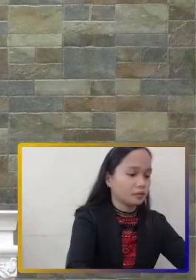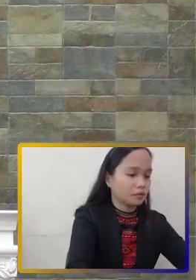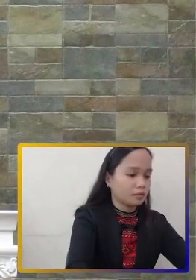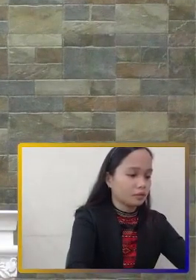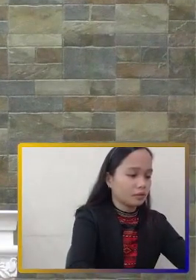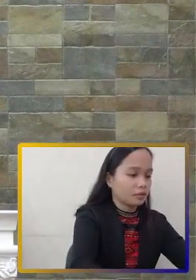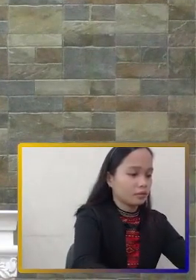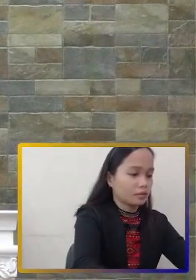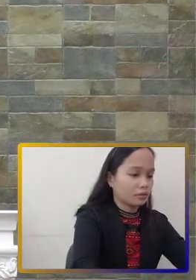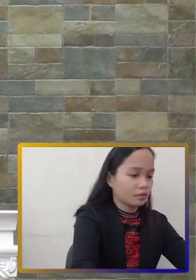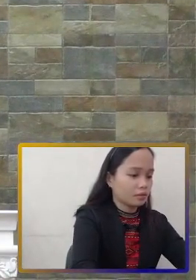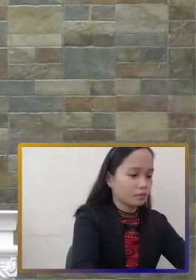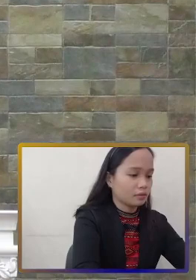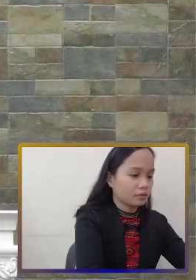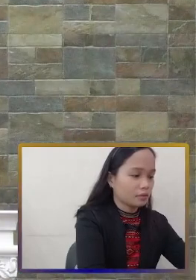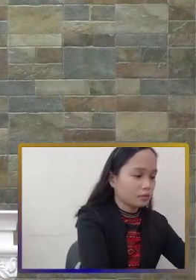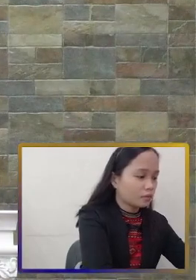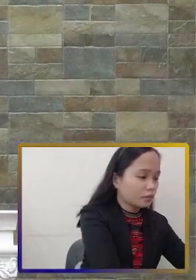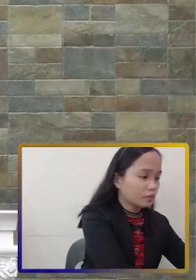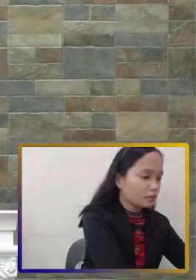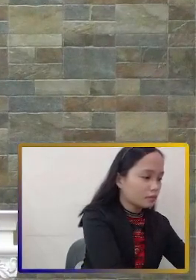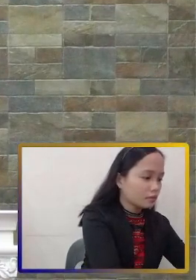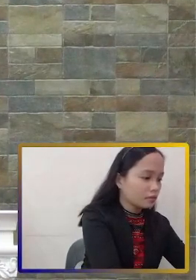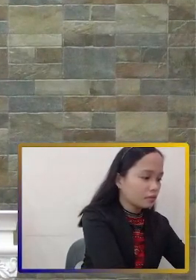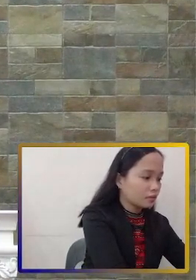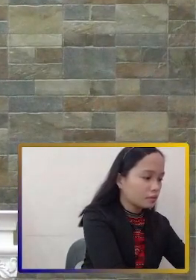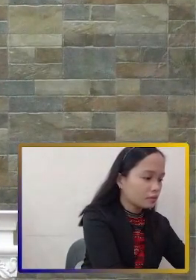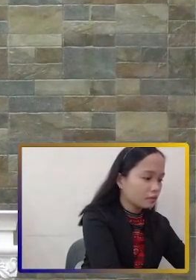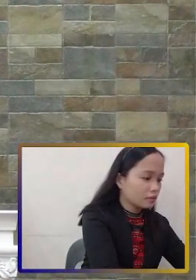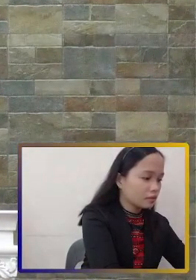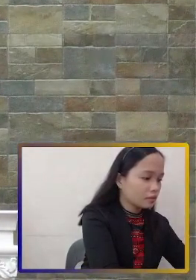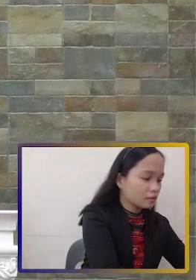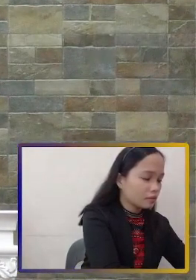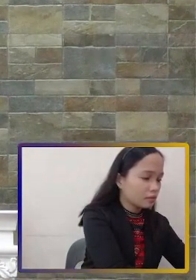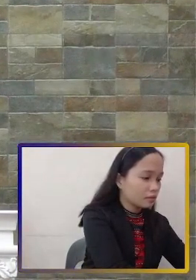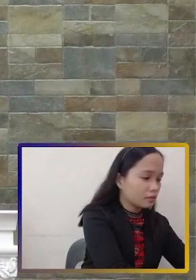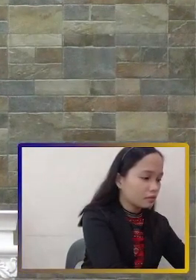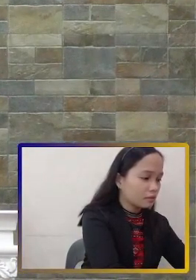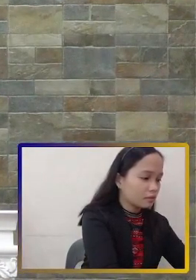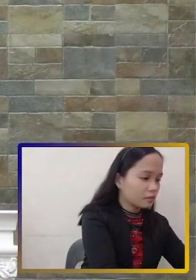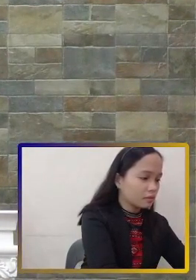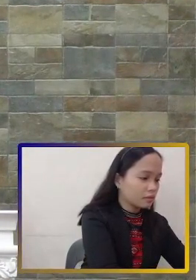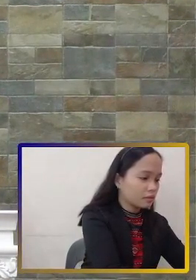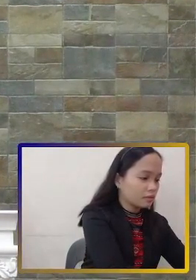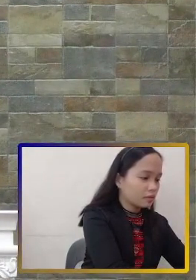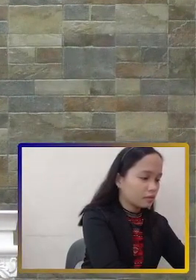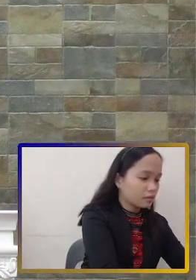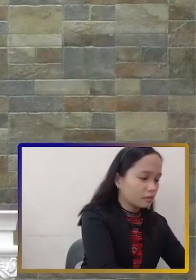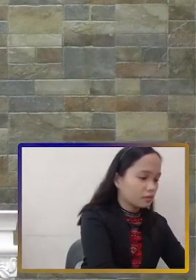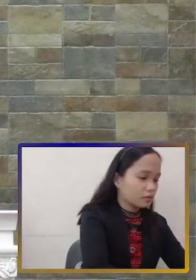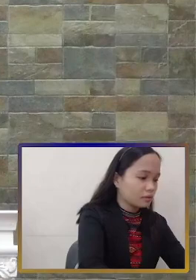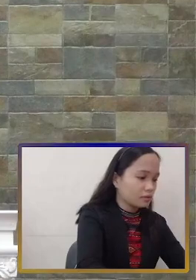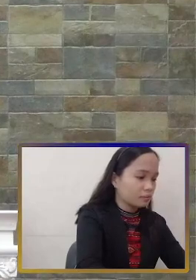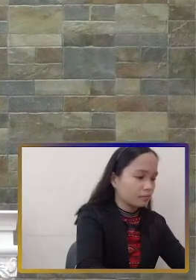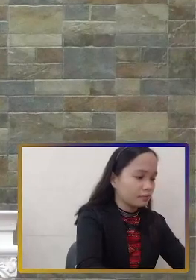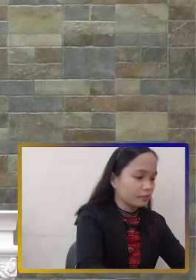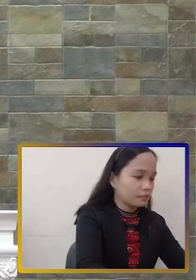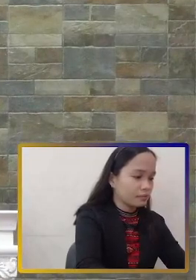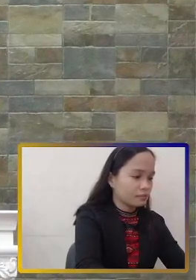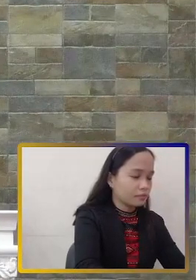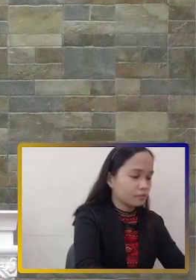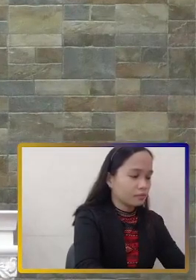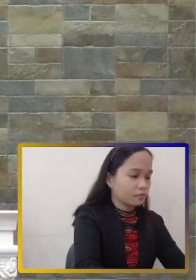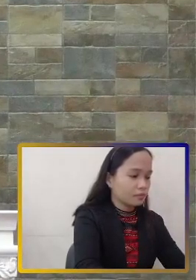John, 1 John, chapter 2, verse number 15. Are you with me? Love not the